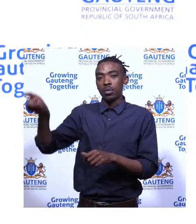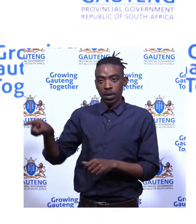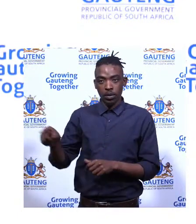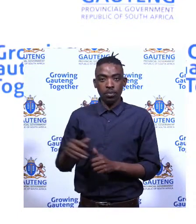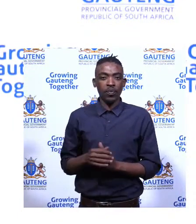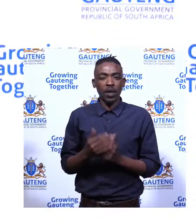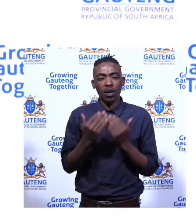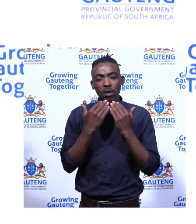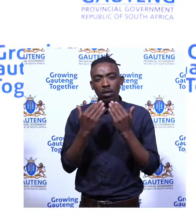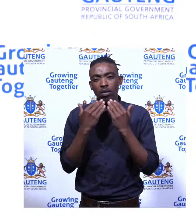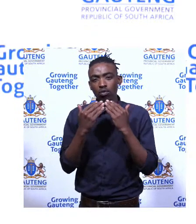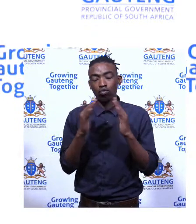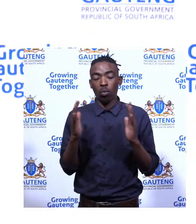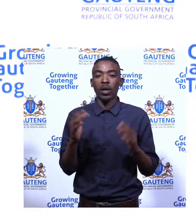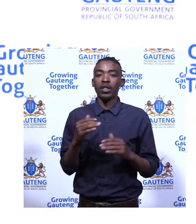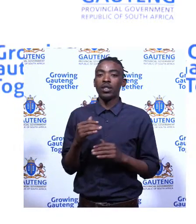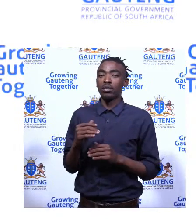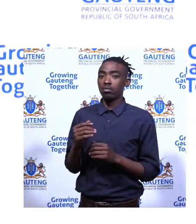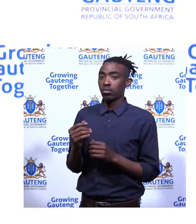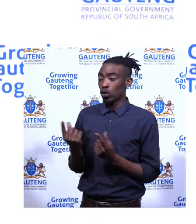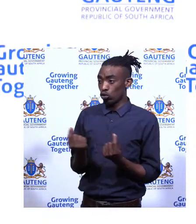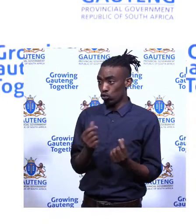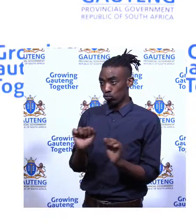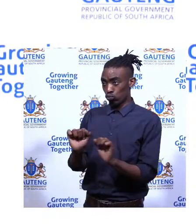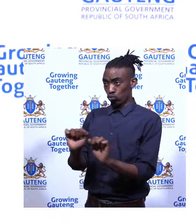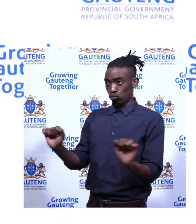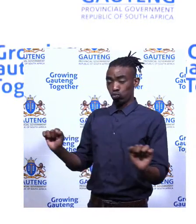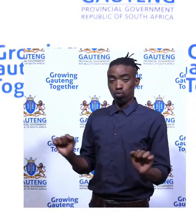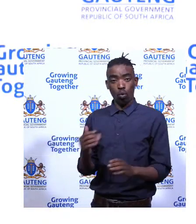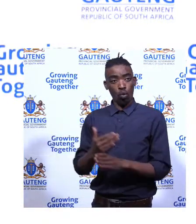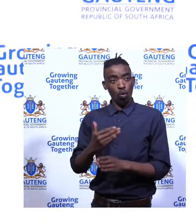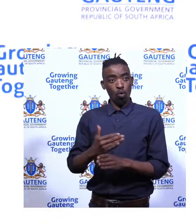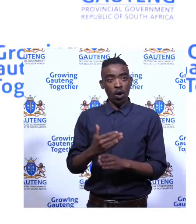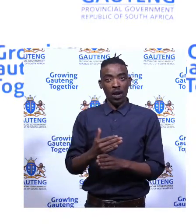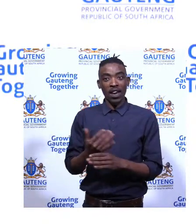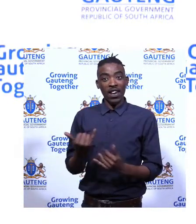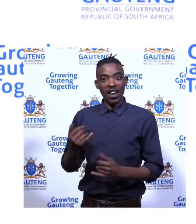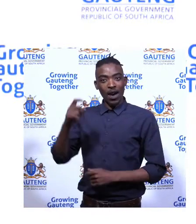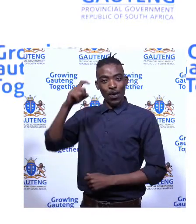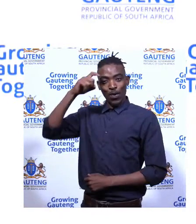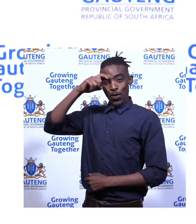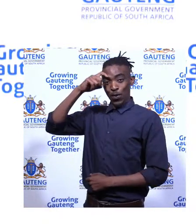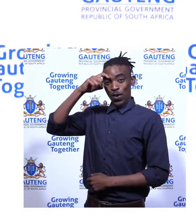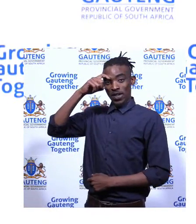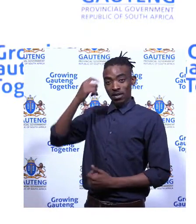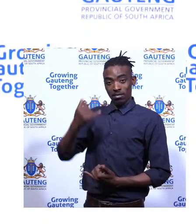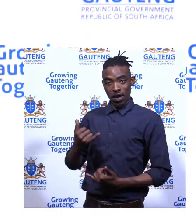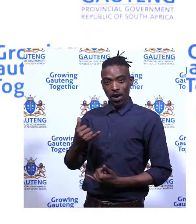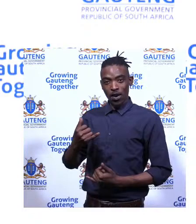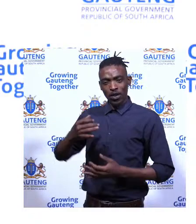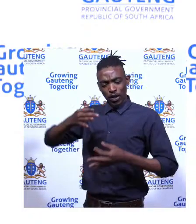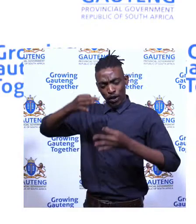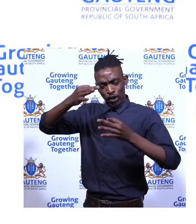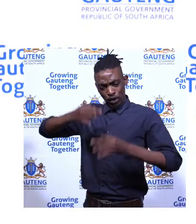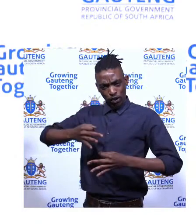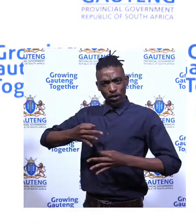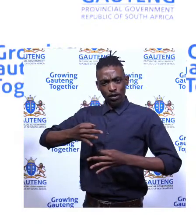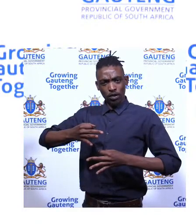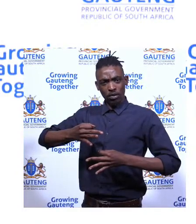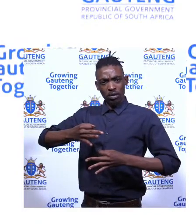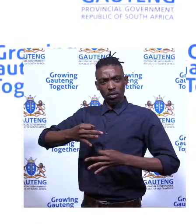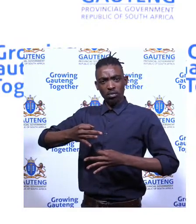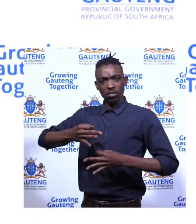work that they did. I think we are wiser. We will make decisions not just based